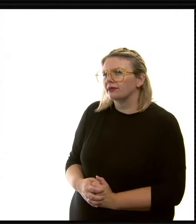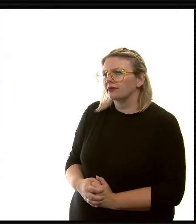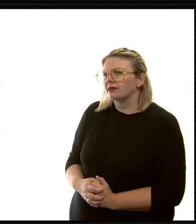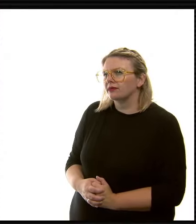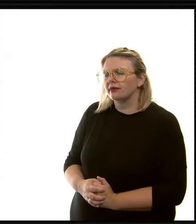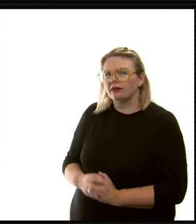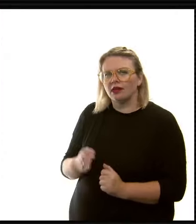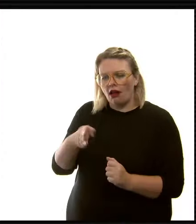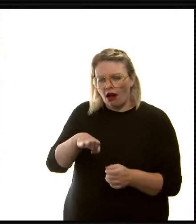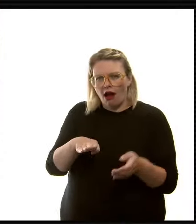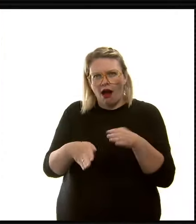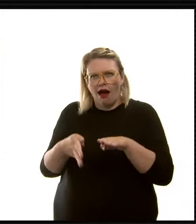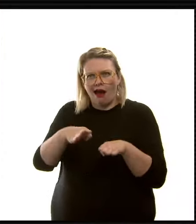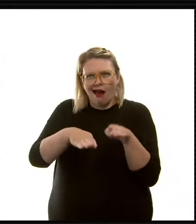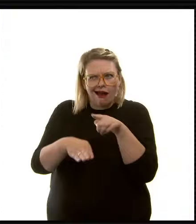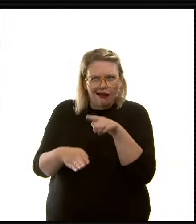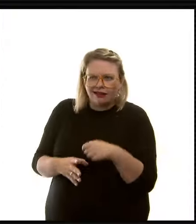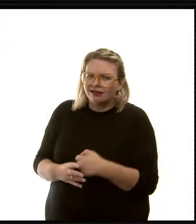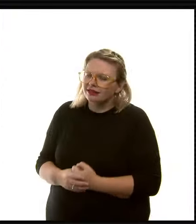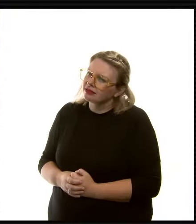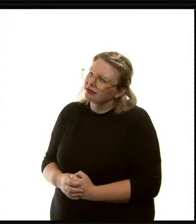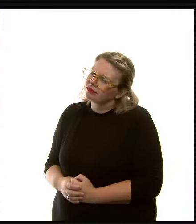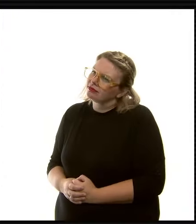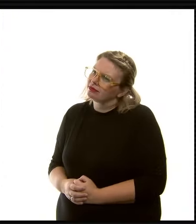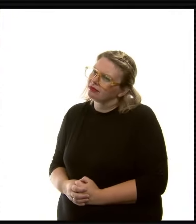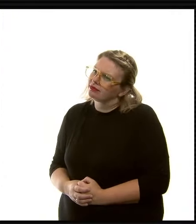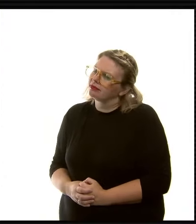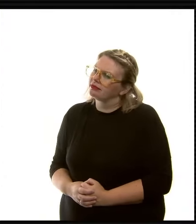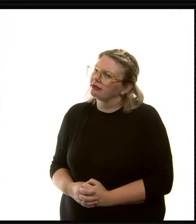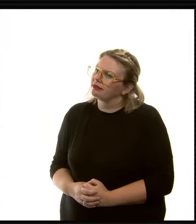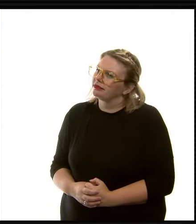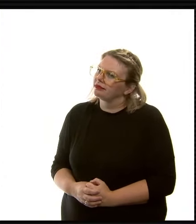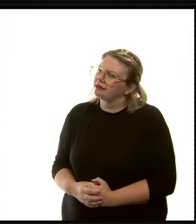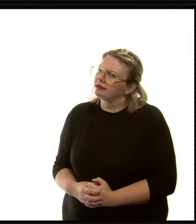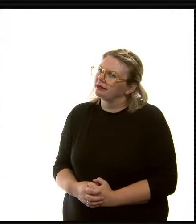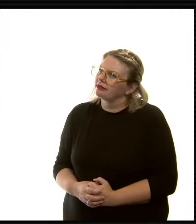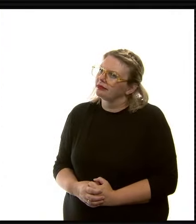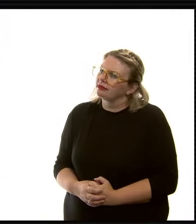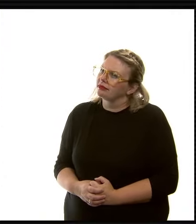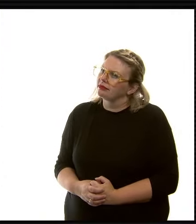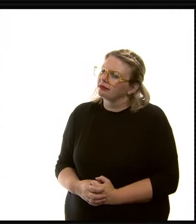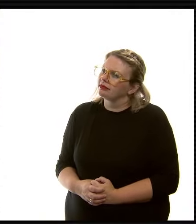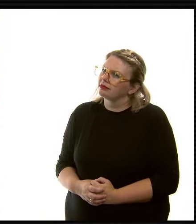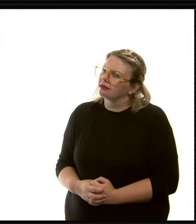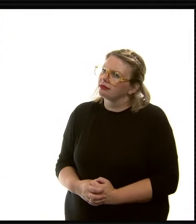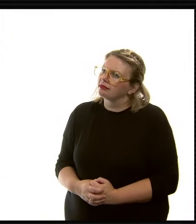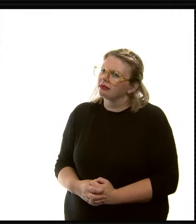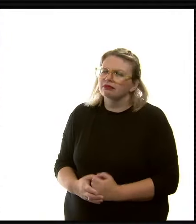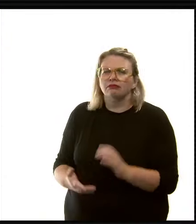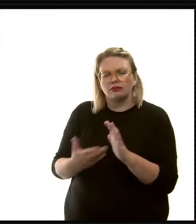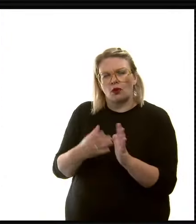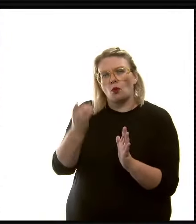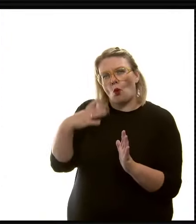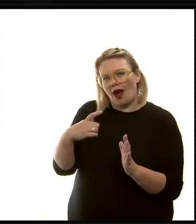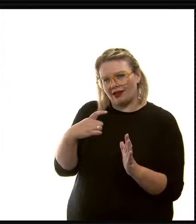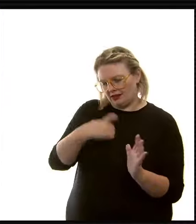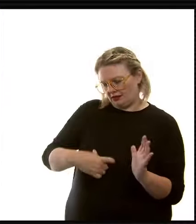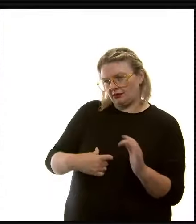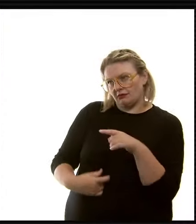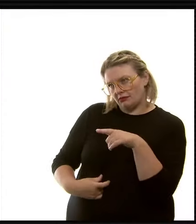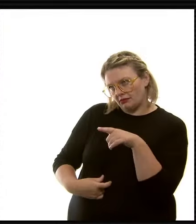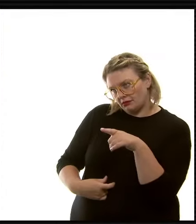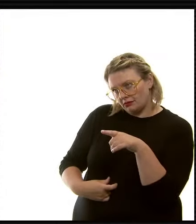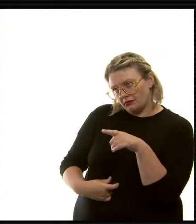Maybe a bit of pink on the back could be nice. Some white bricks in the front, and then another orange